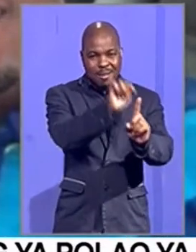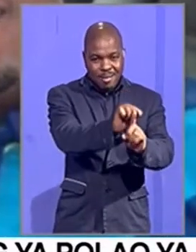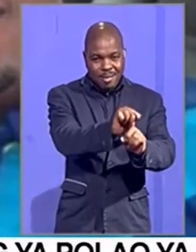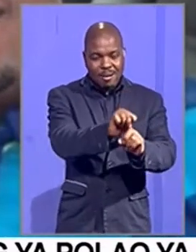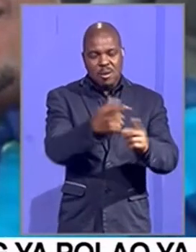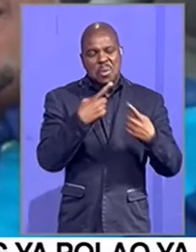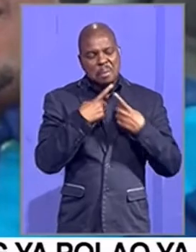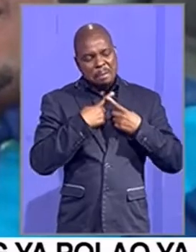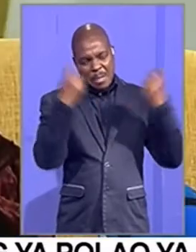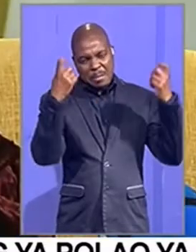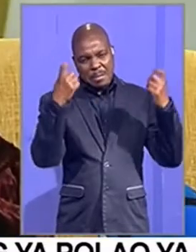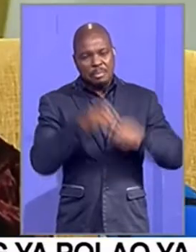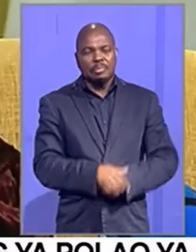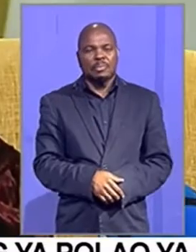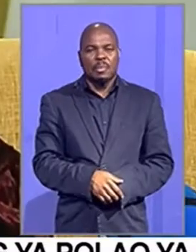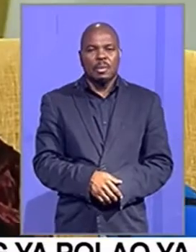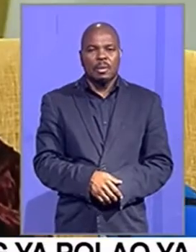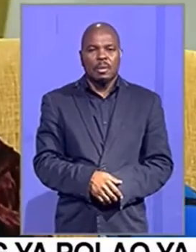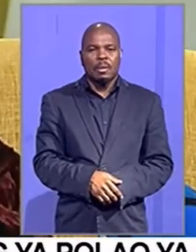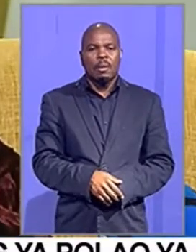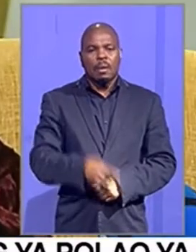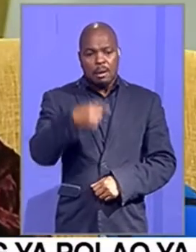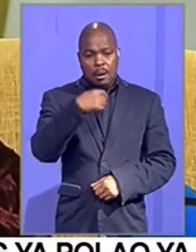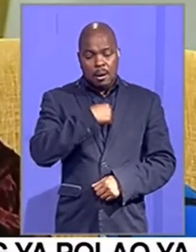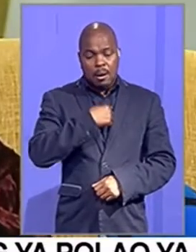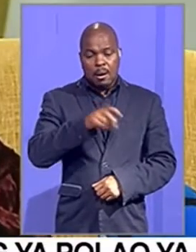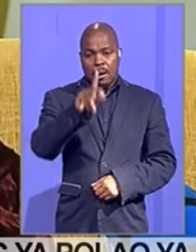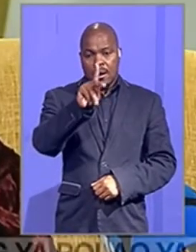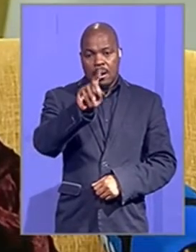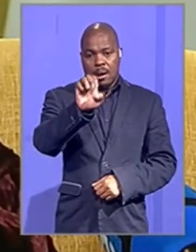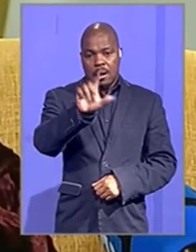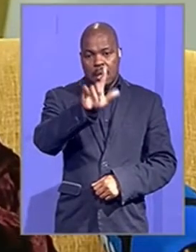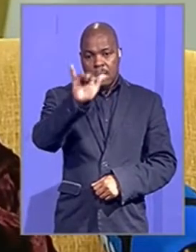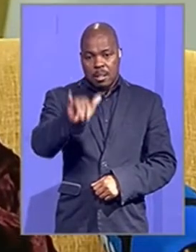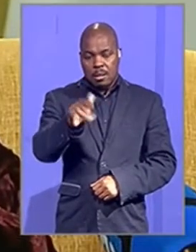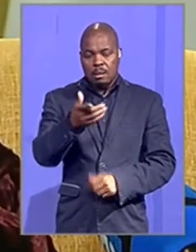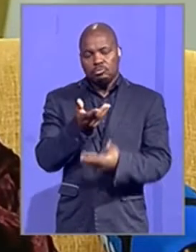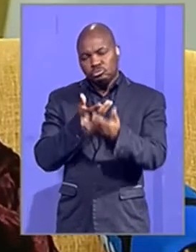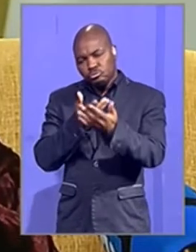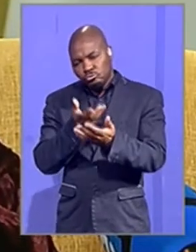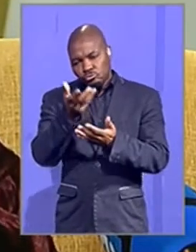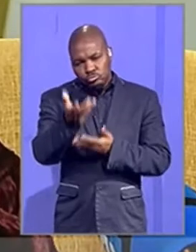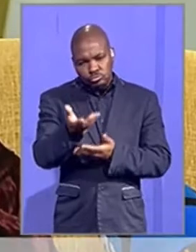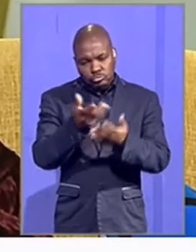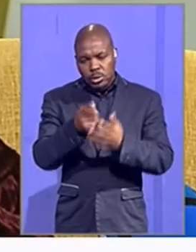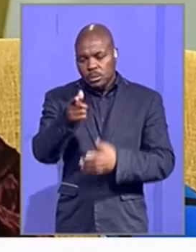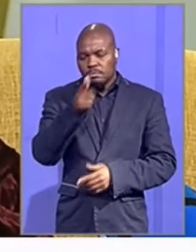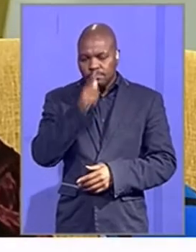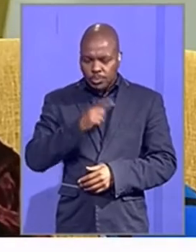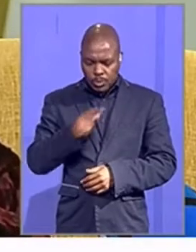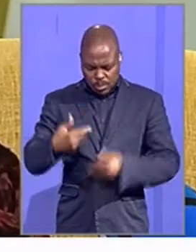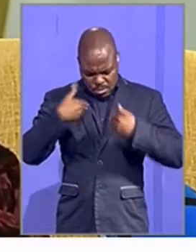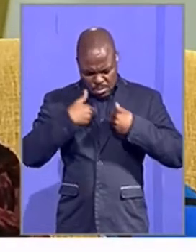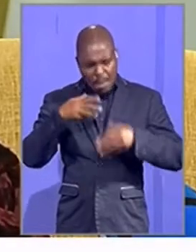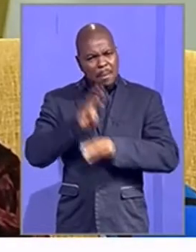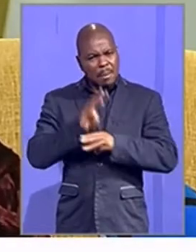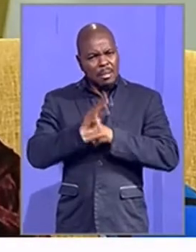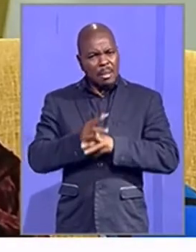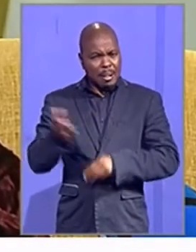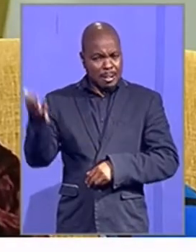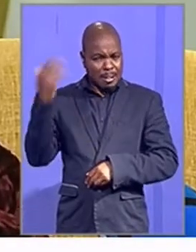ka tlhaga. When we had spoken, her reaction was, I'm a mother. My child was